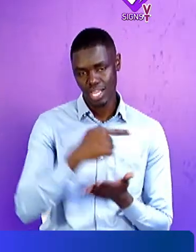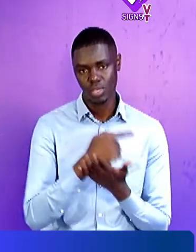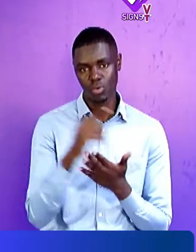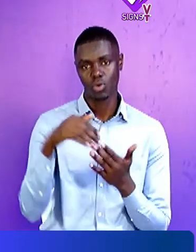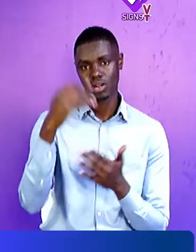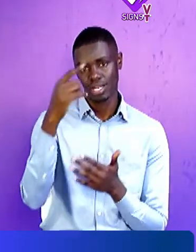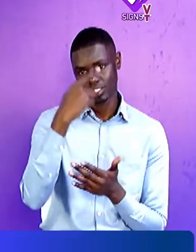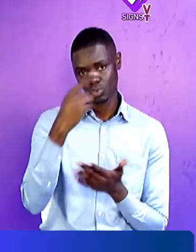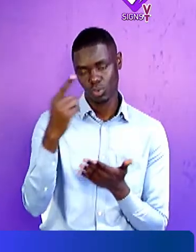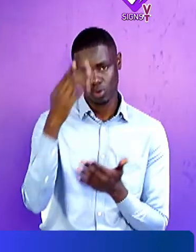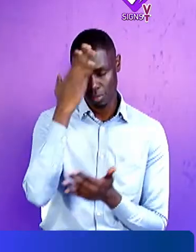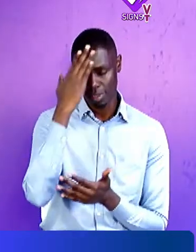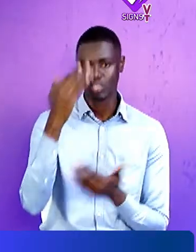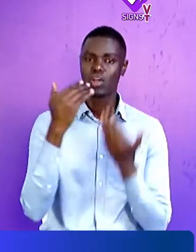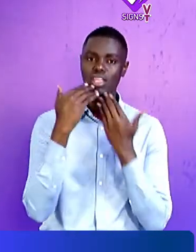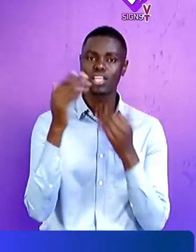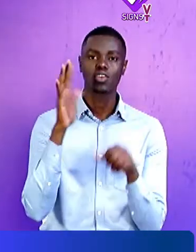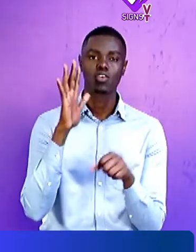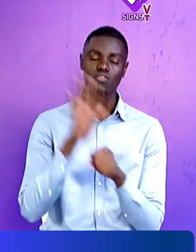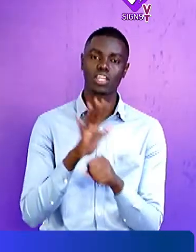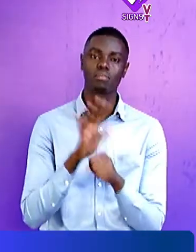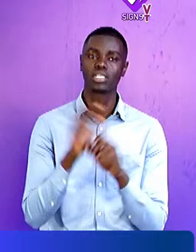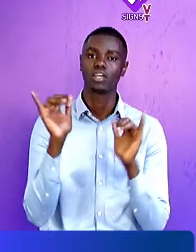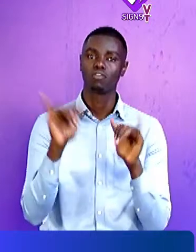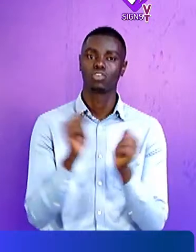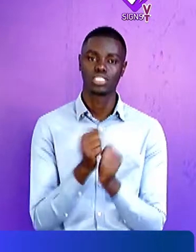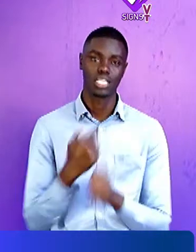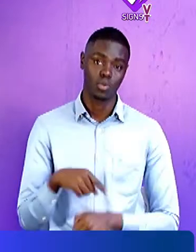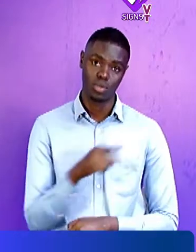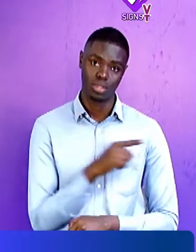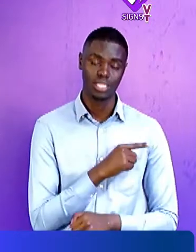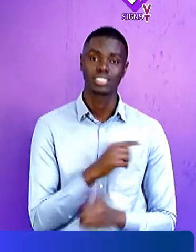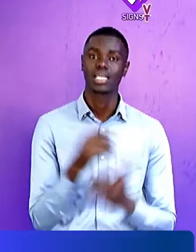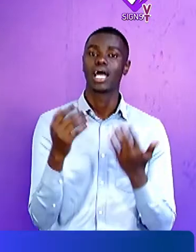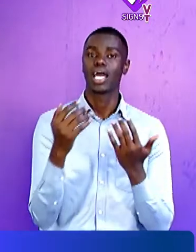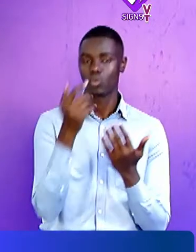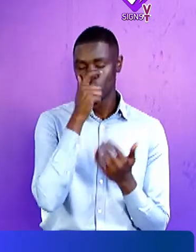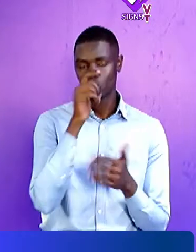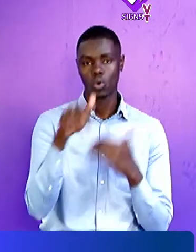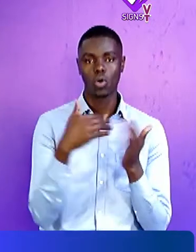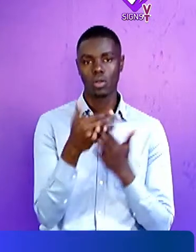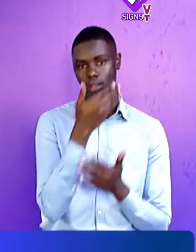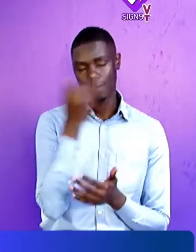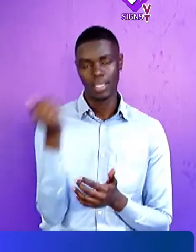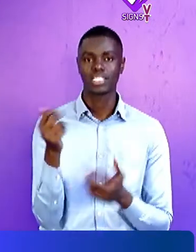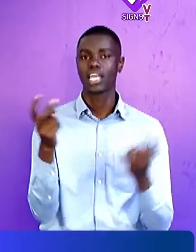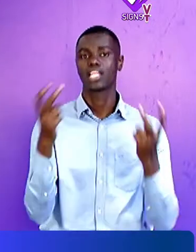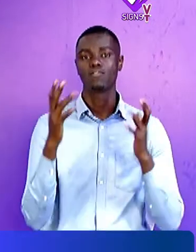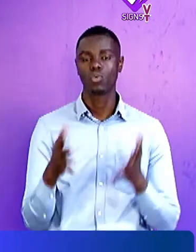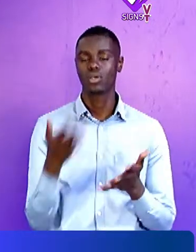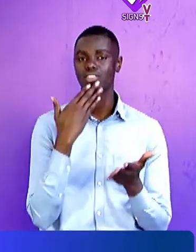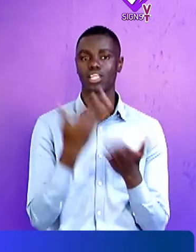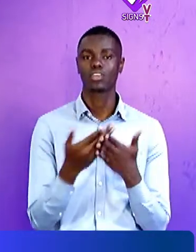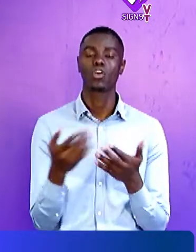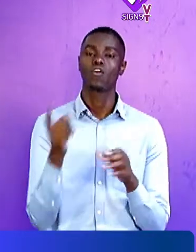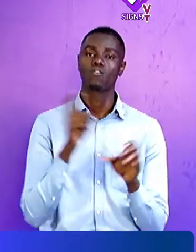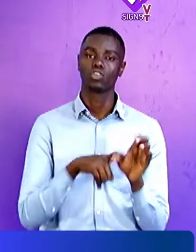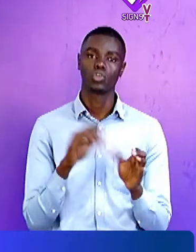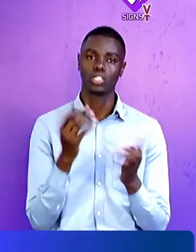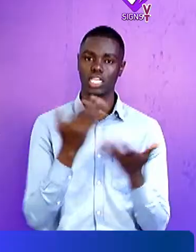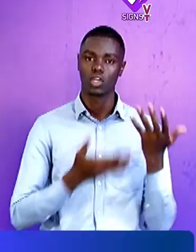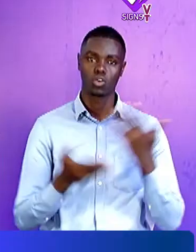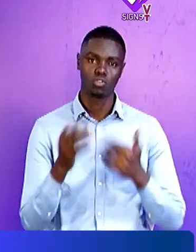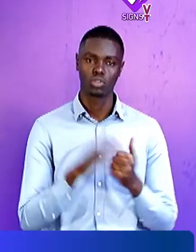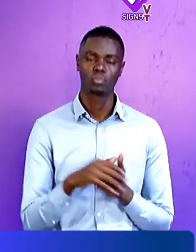Monday. Professor, thank you very much for making time. Wishing you all the best this week. And also, dear viewer, thank you very much for being a part of the conversation. We are not